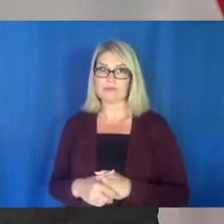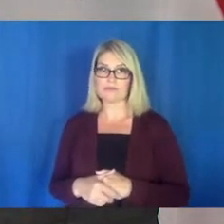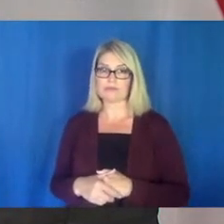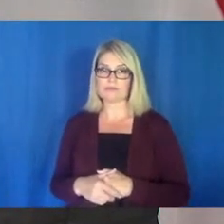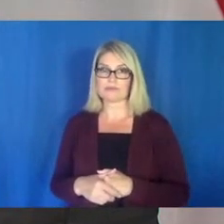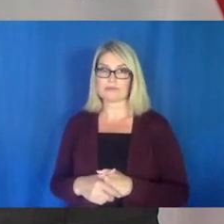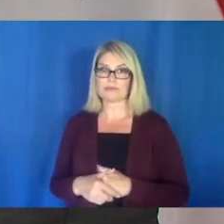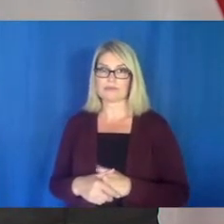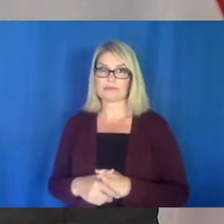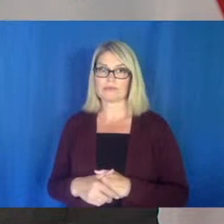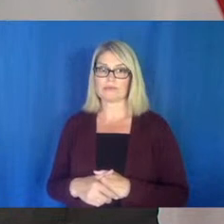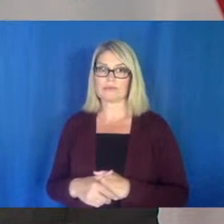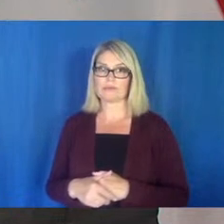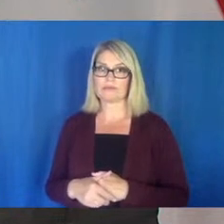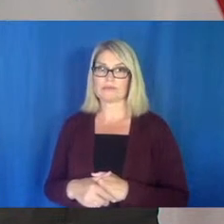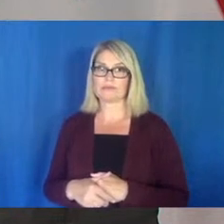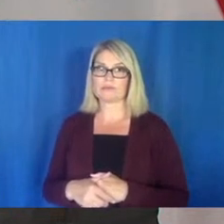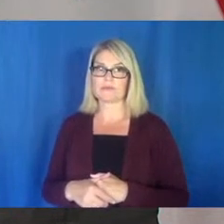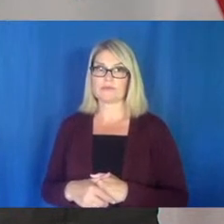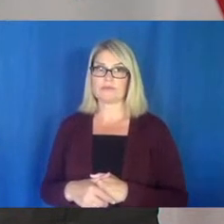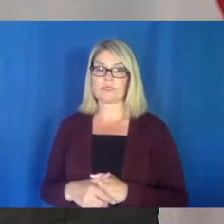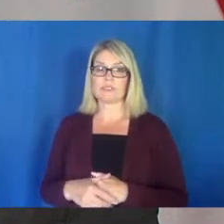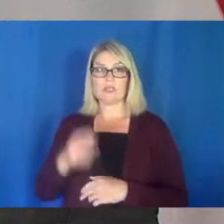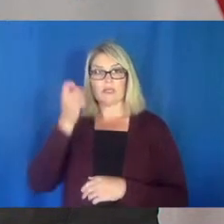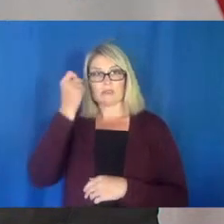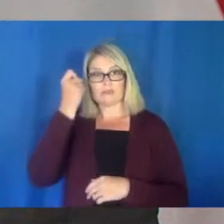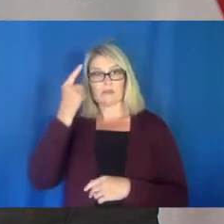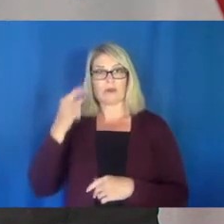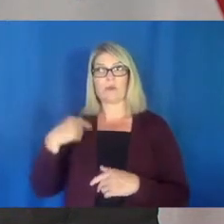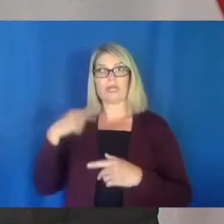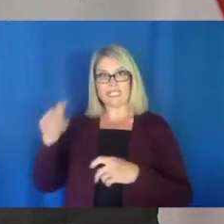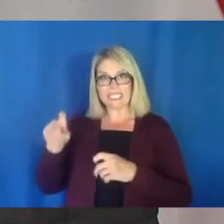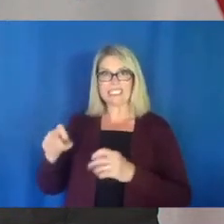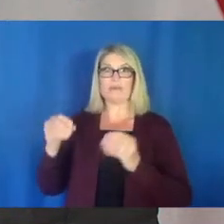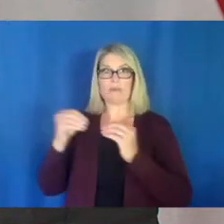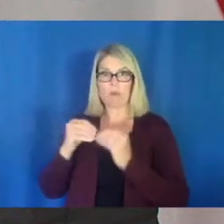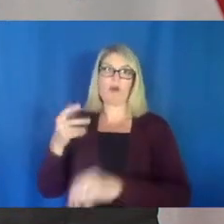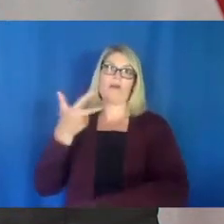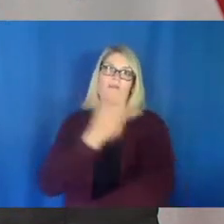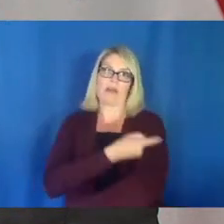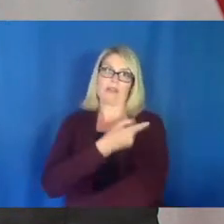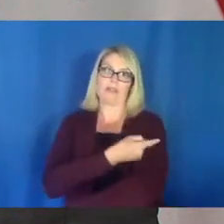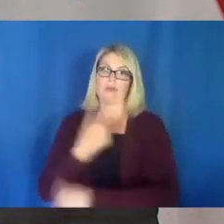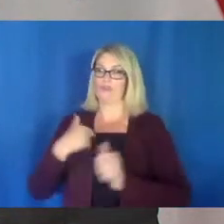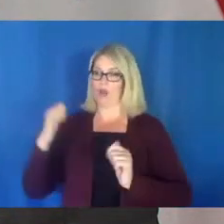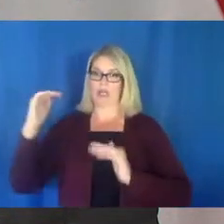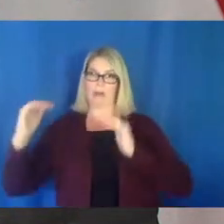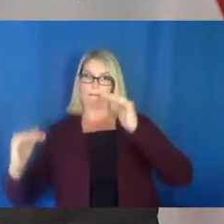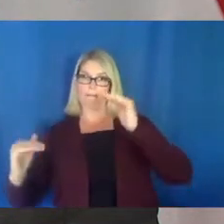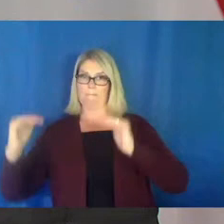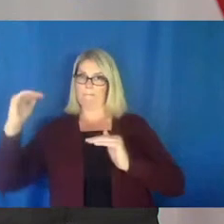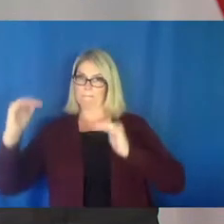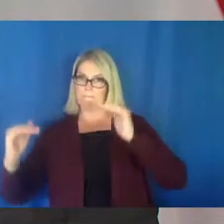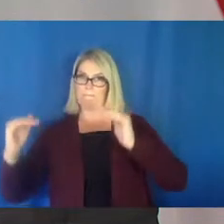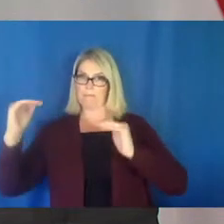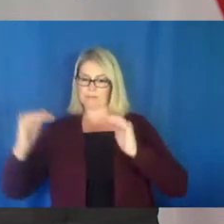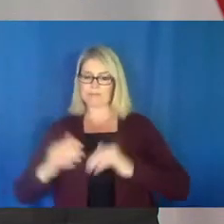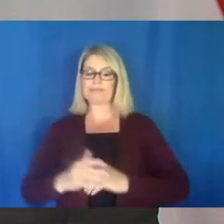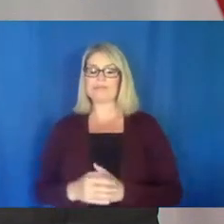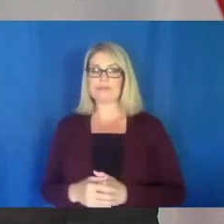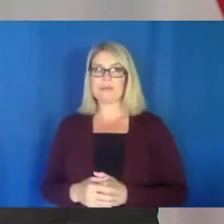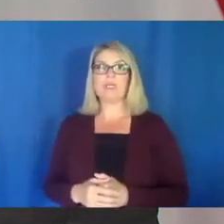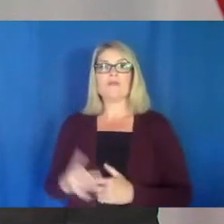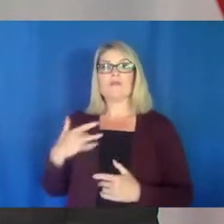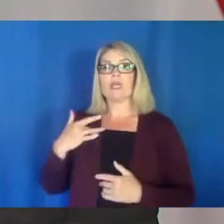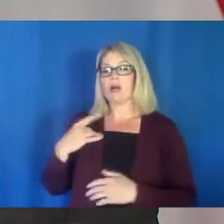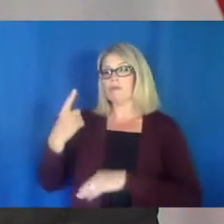pressure on the requirement across the board for vaccinations. So we're trying to find that balance. But I do think you will see in the days ahead, based